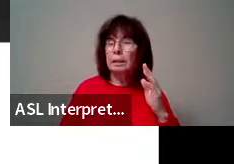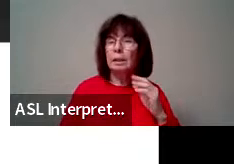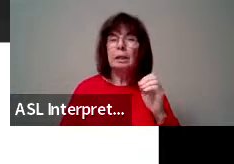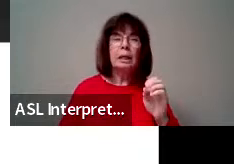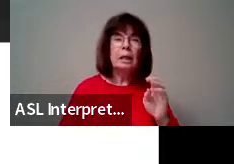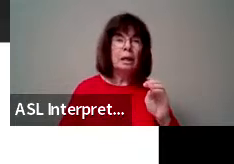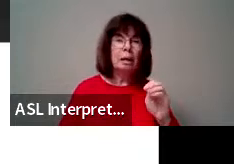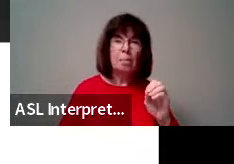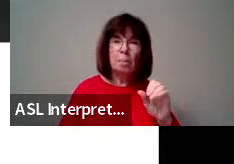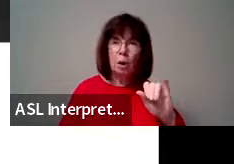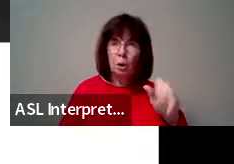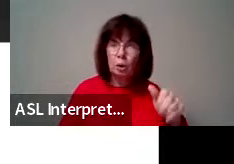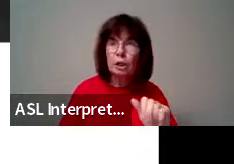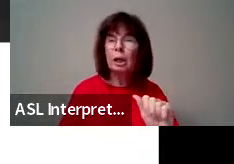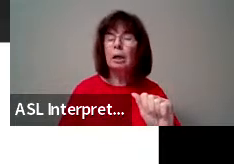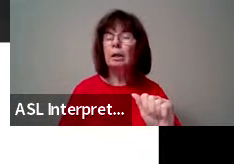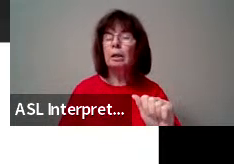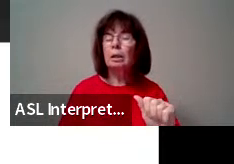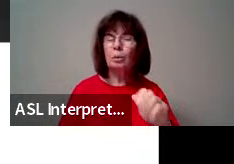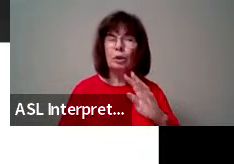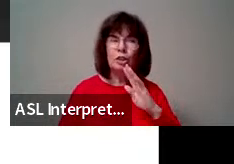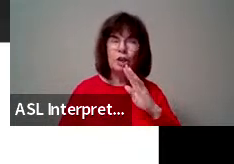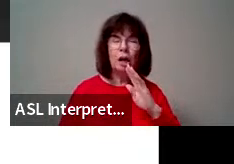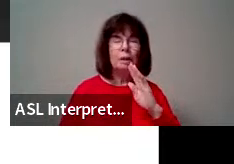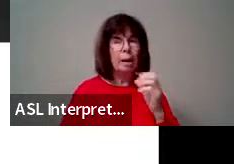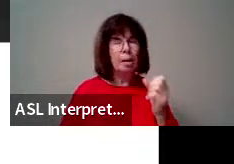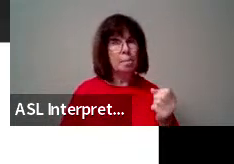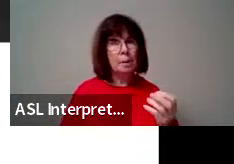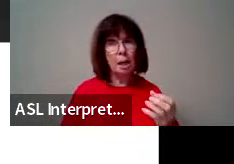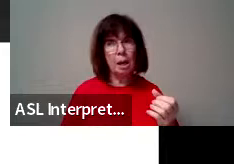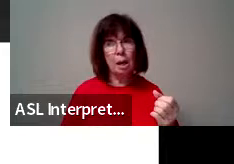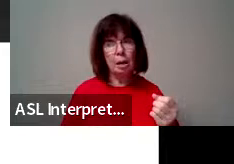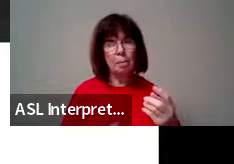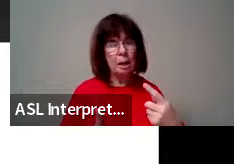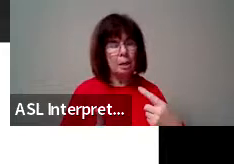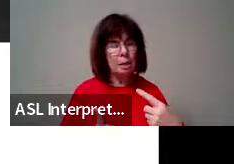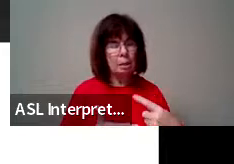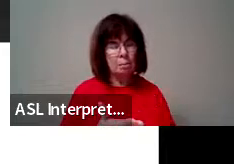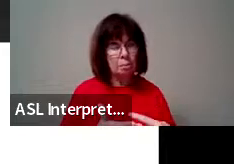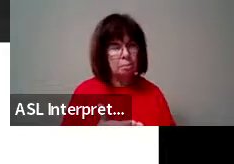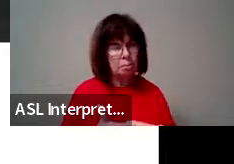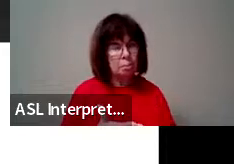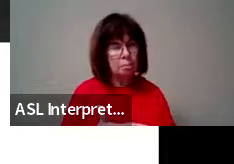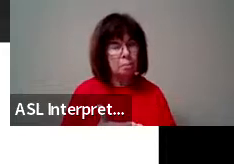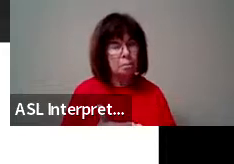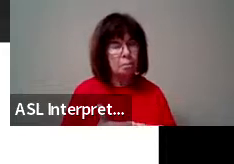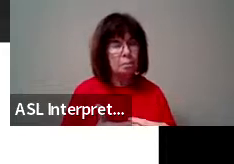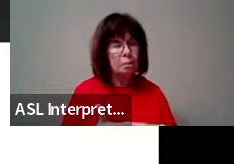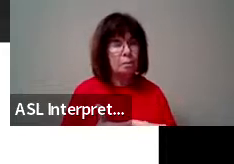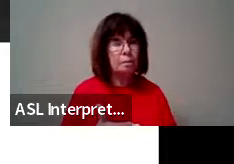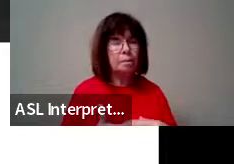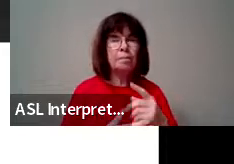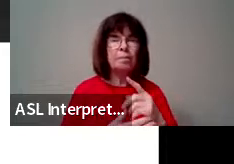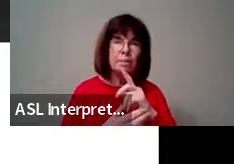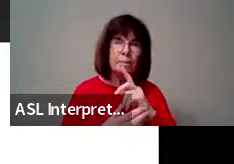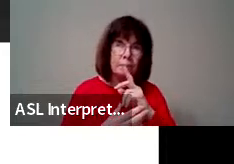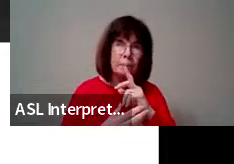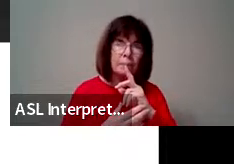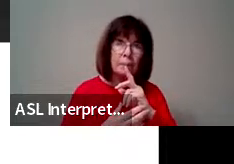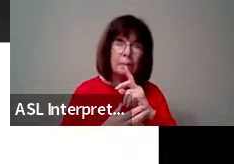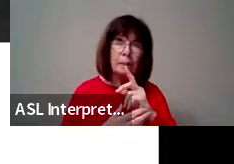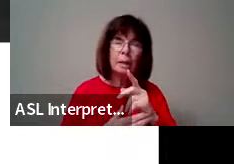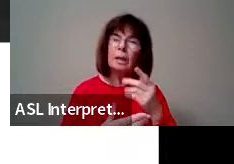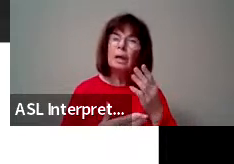we're talking about lots of things. And so a few of those things were messaging